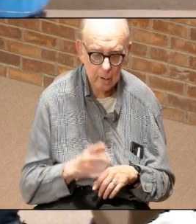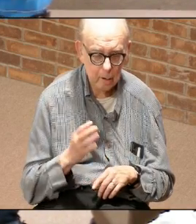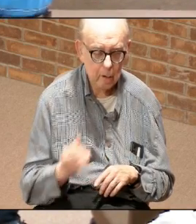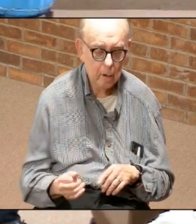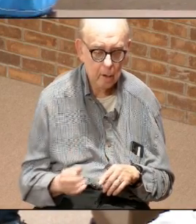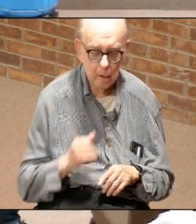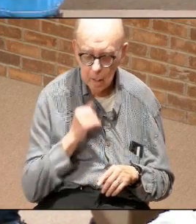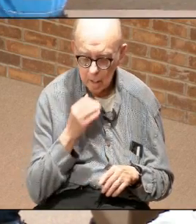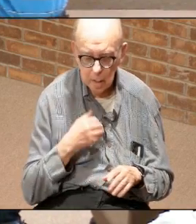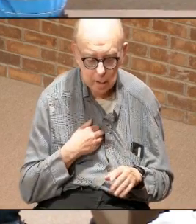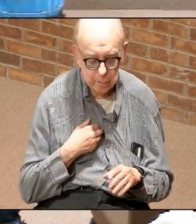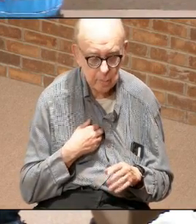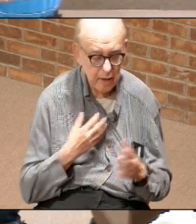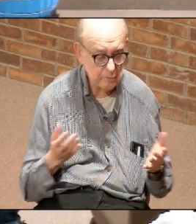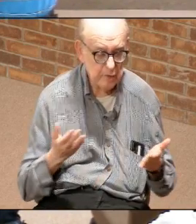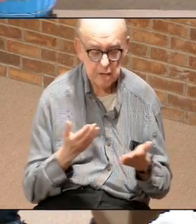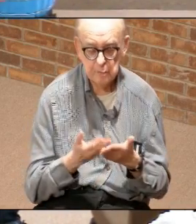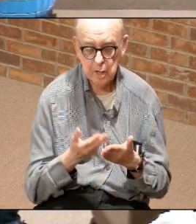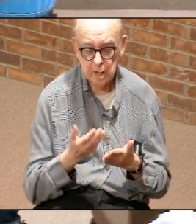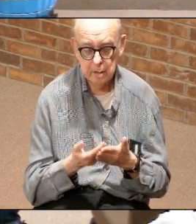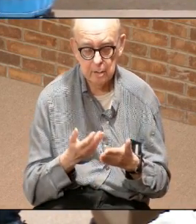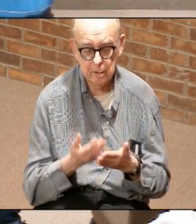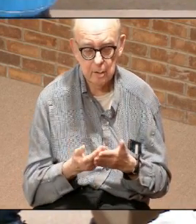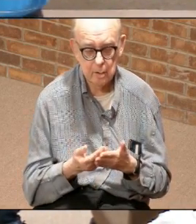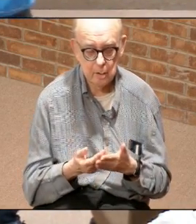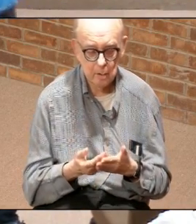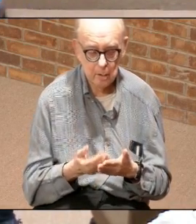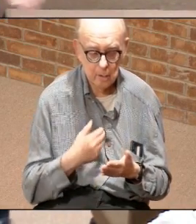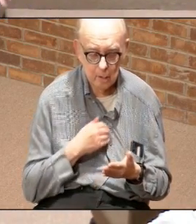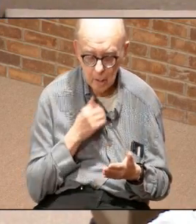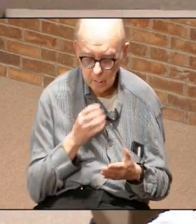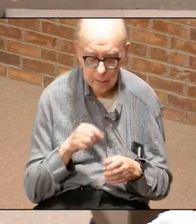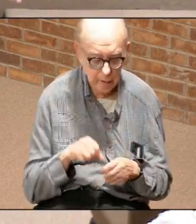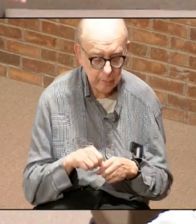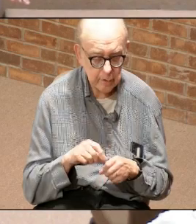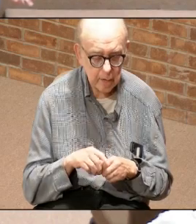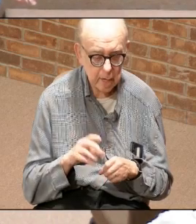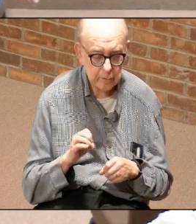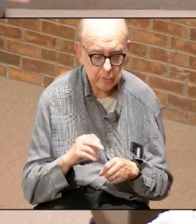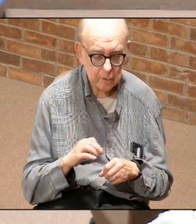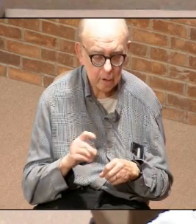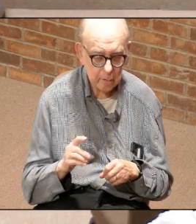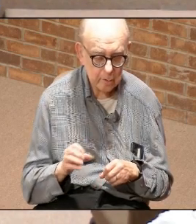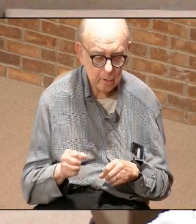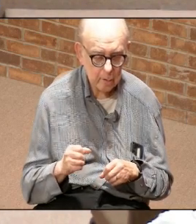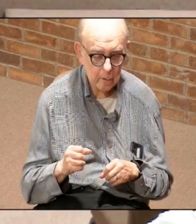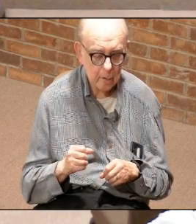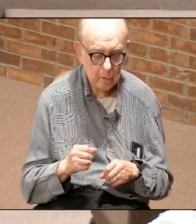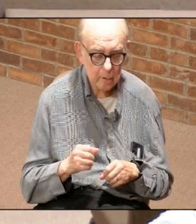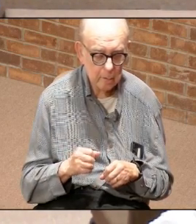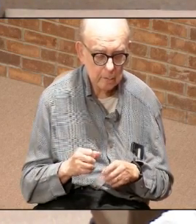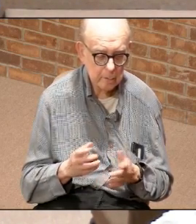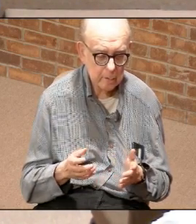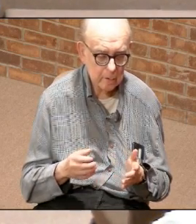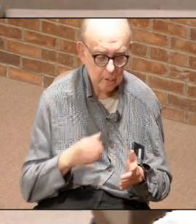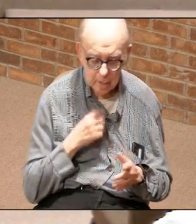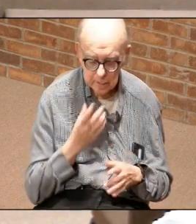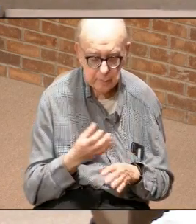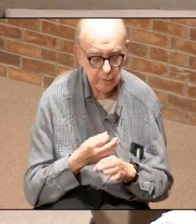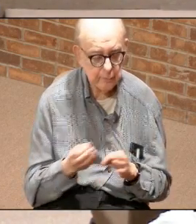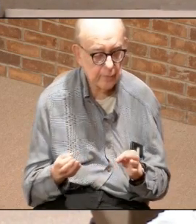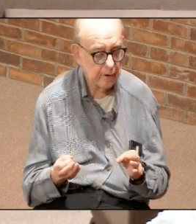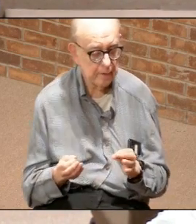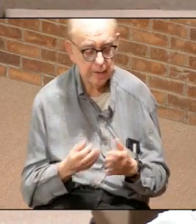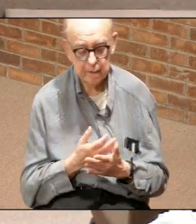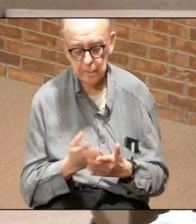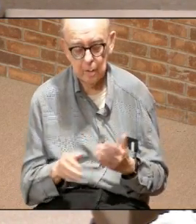because we don't have the big money. We don't have the gas cards. We're not given free handouts all